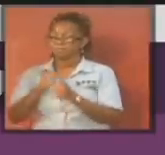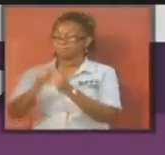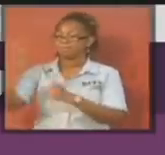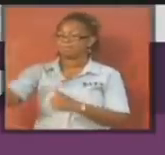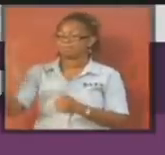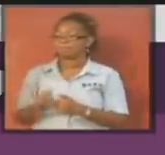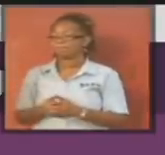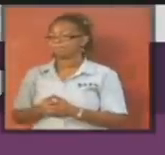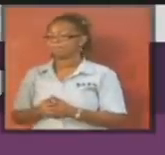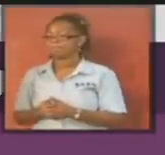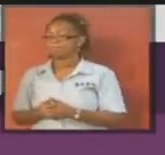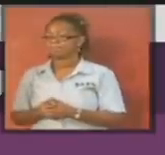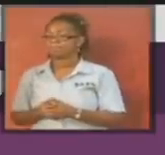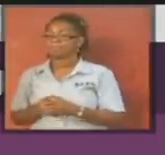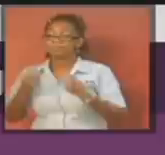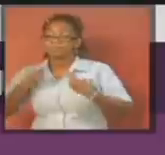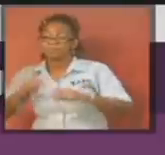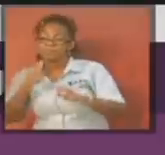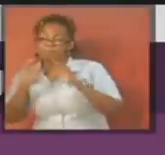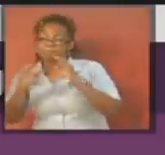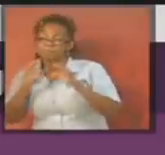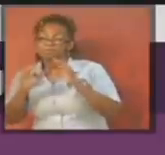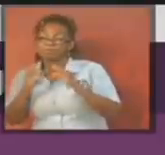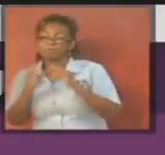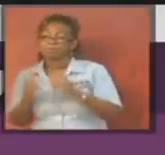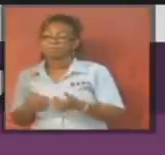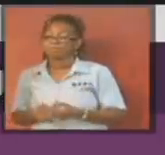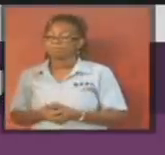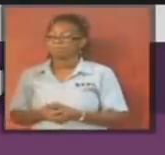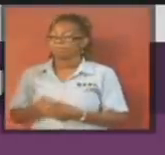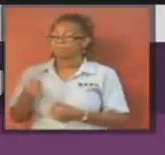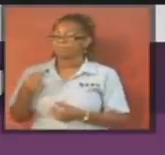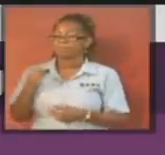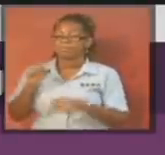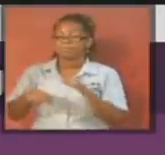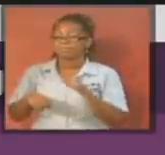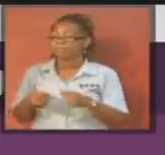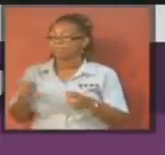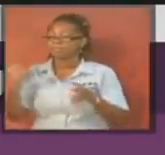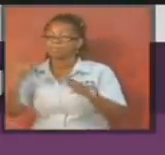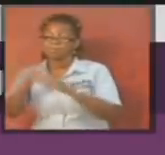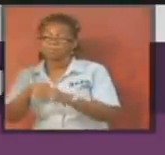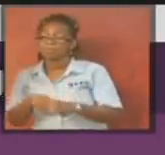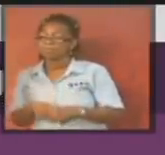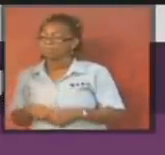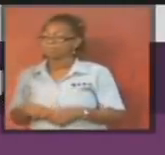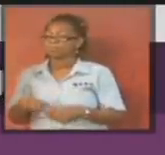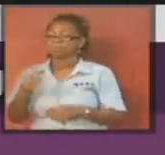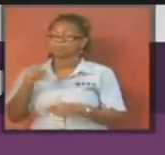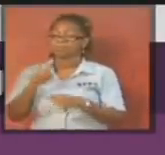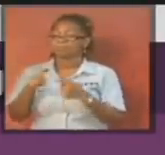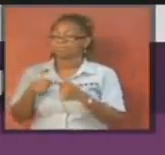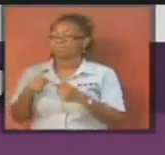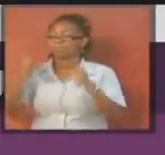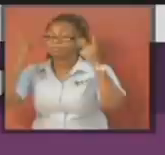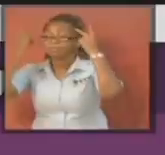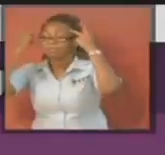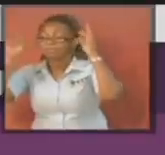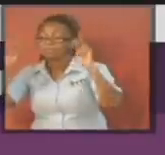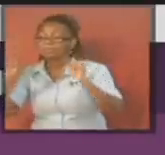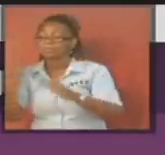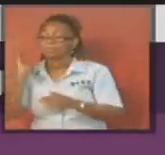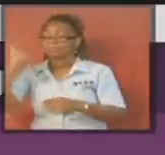dealing with the communication unit. We're not able to participate in the Saturday or whenever the Prime Minister has his press conference via